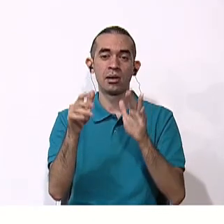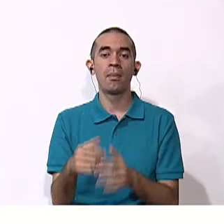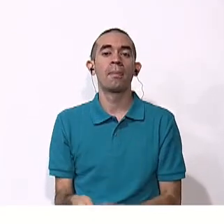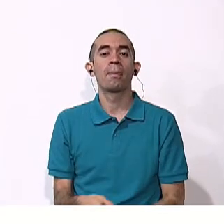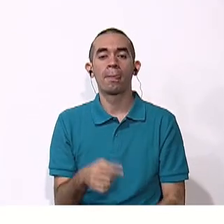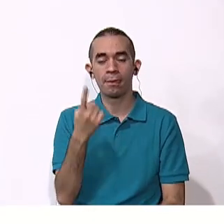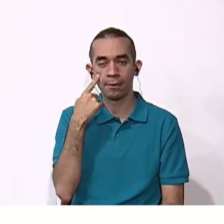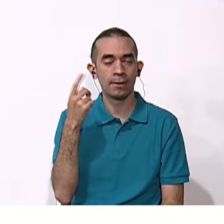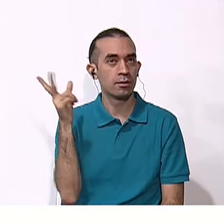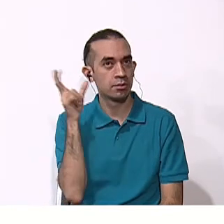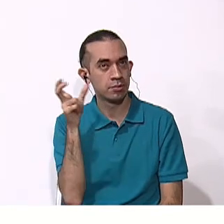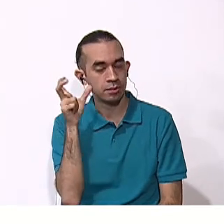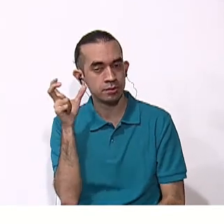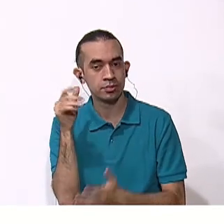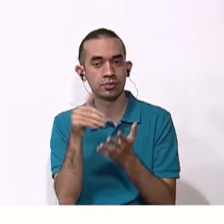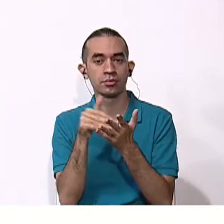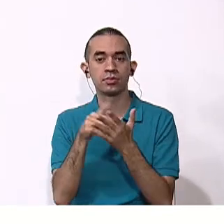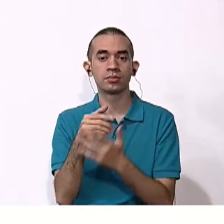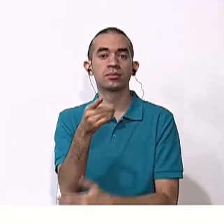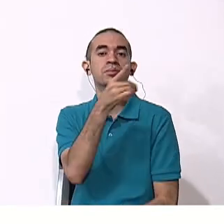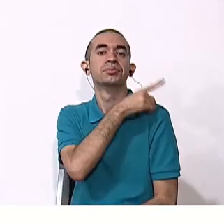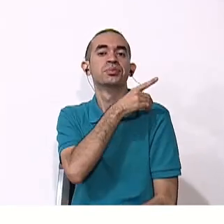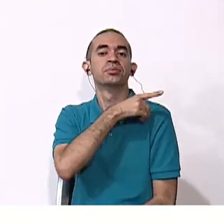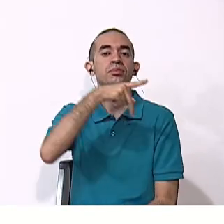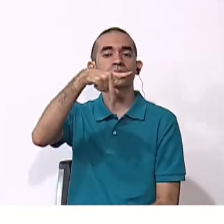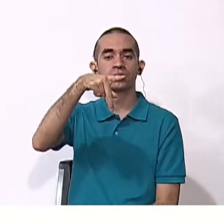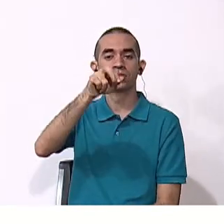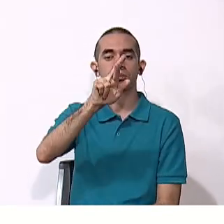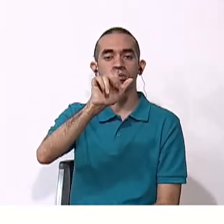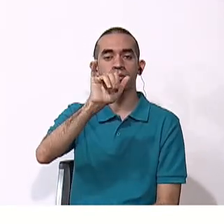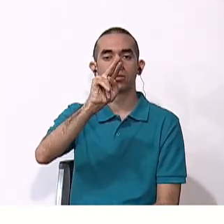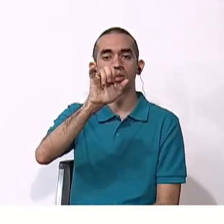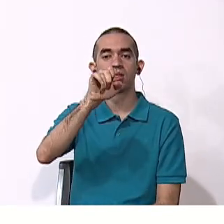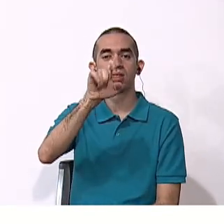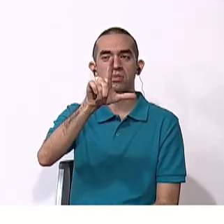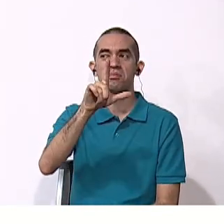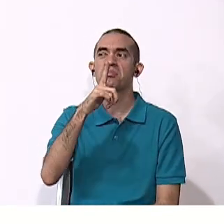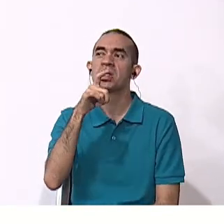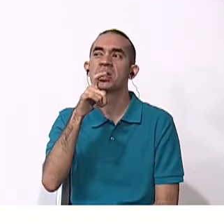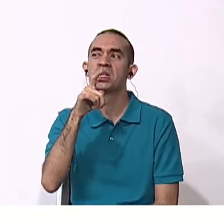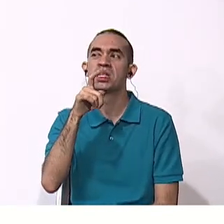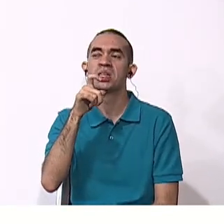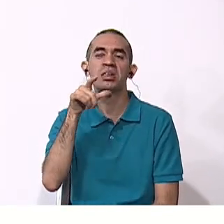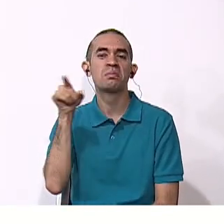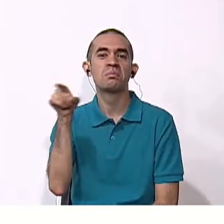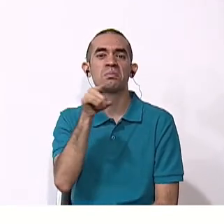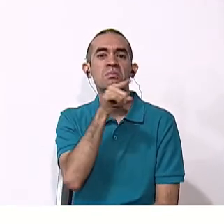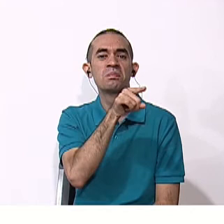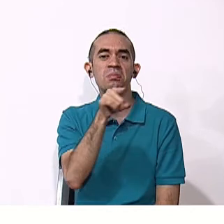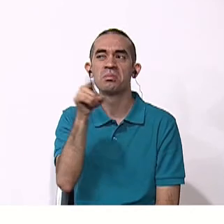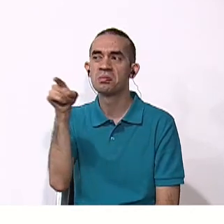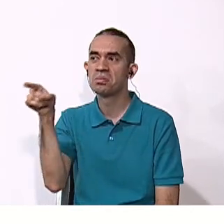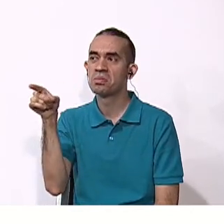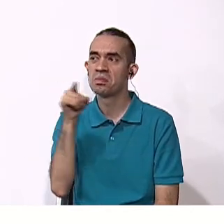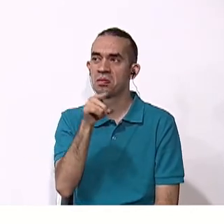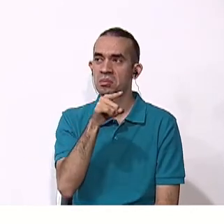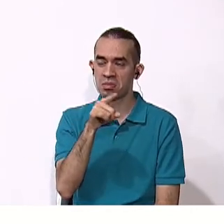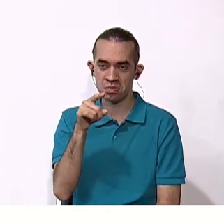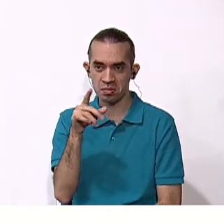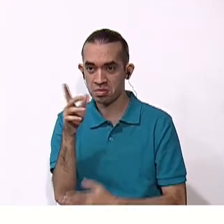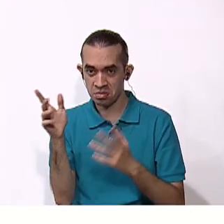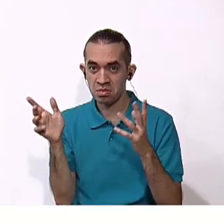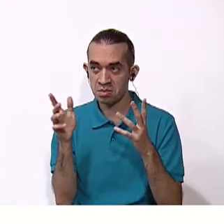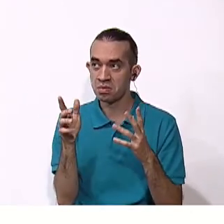let's listen again. The principal. Circle the principal. Are you